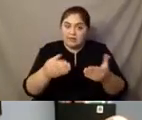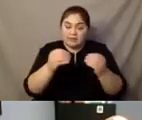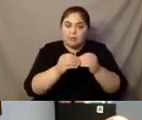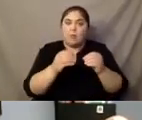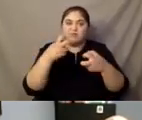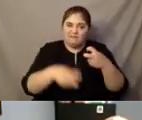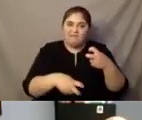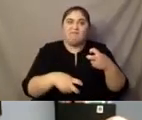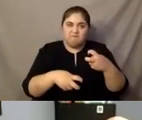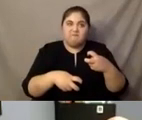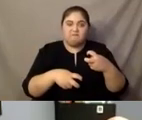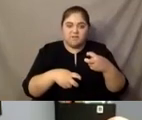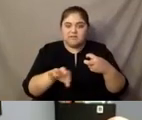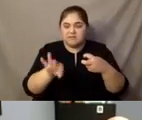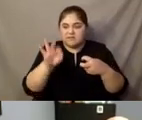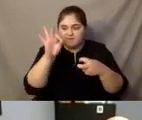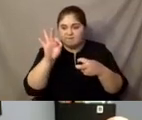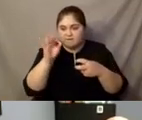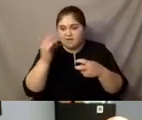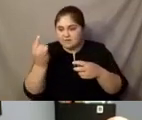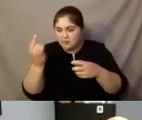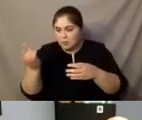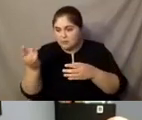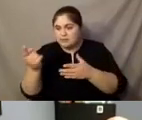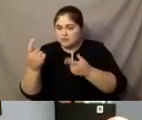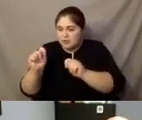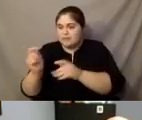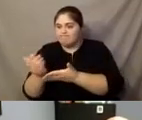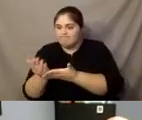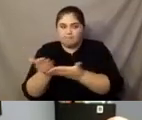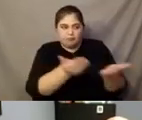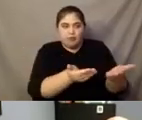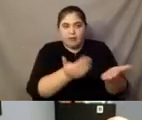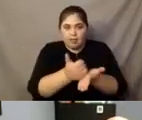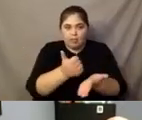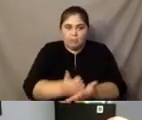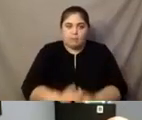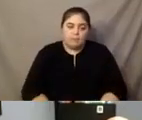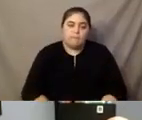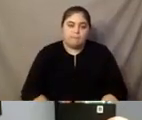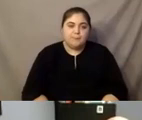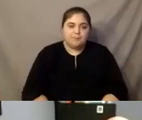difficult to get somebody somewhere to start getting them that help. Next slide, Lori.